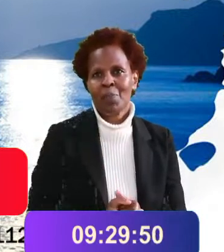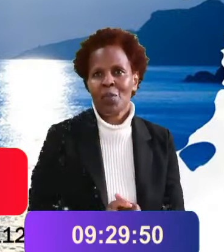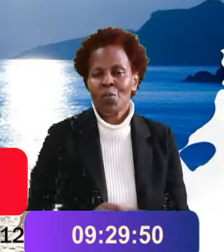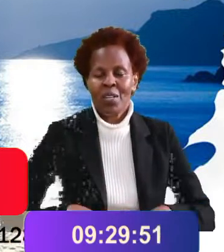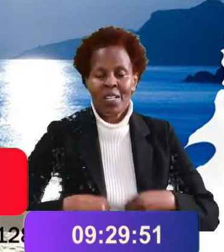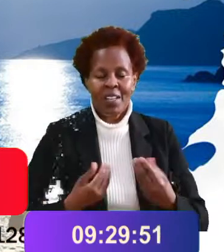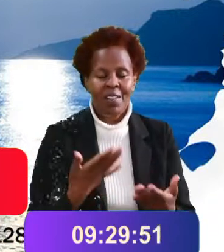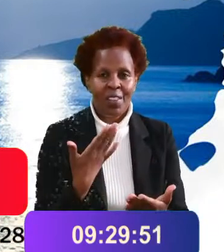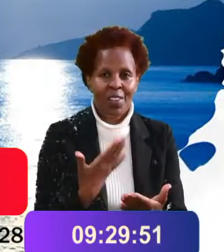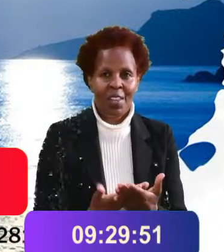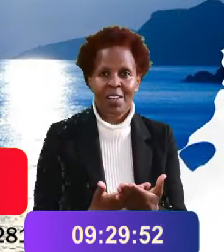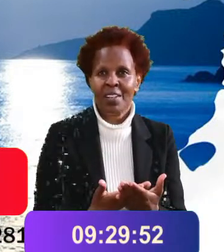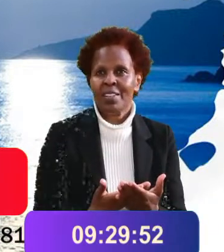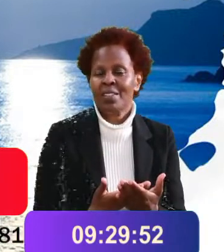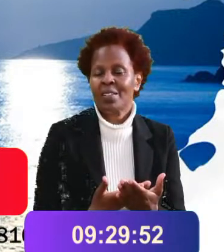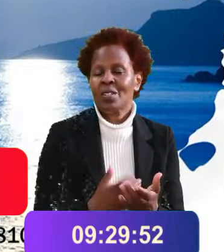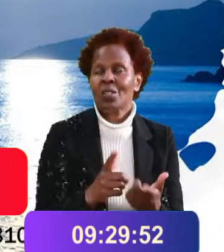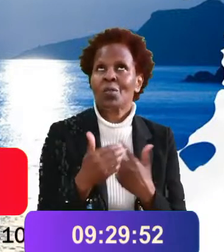this thanksgiving